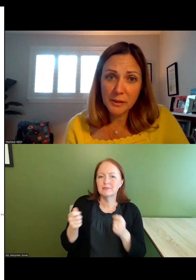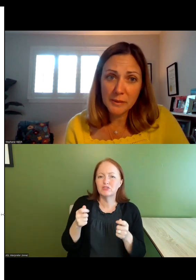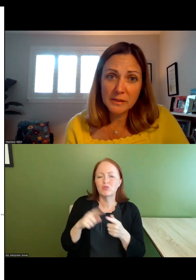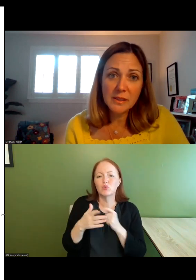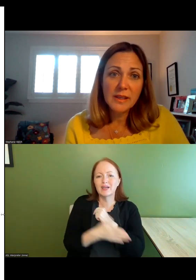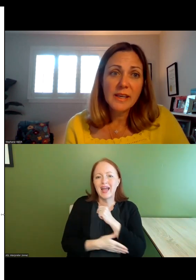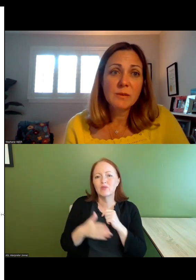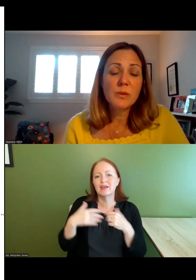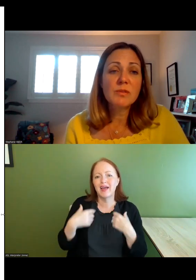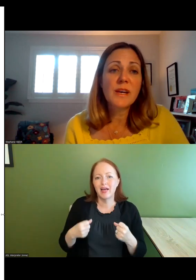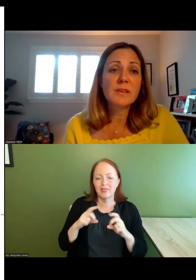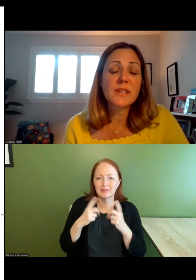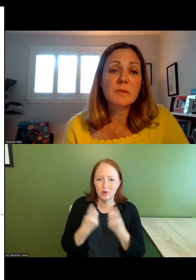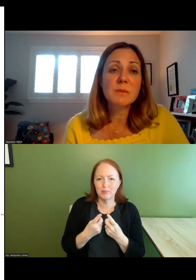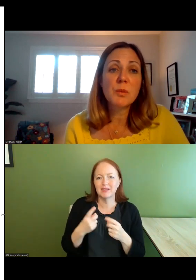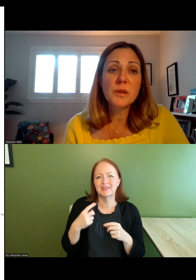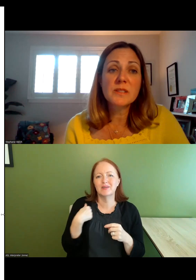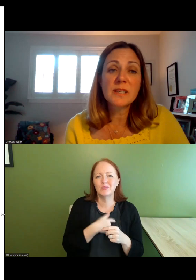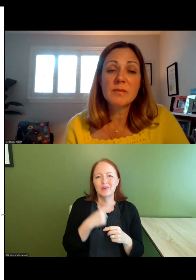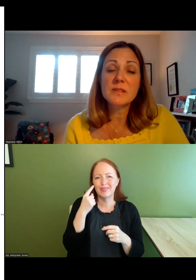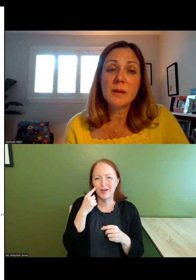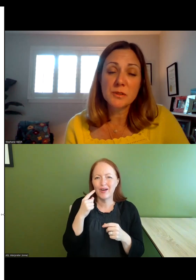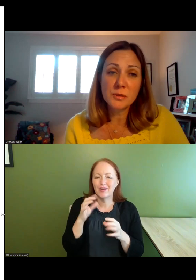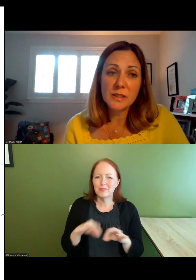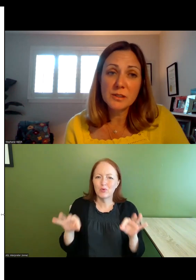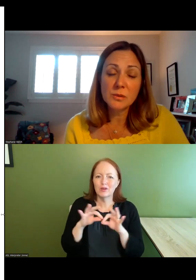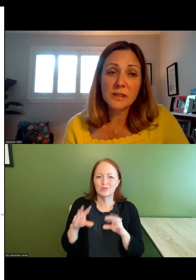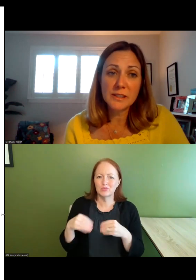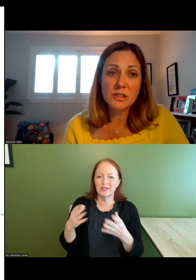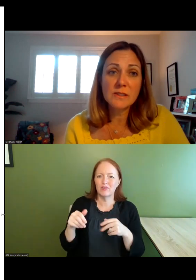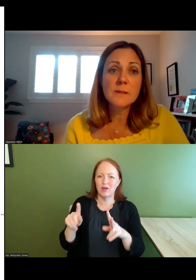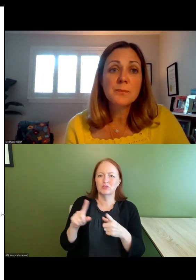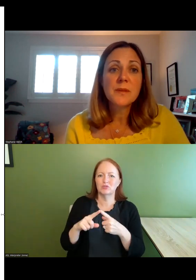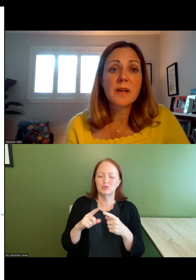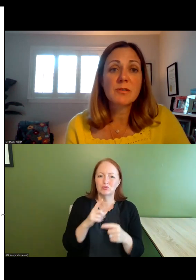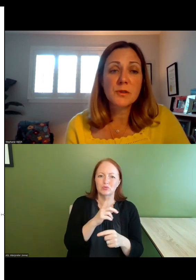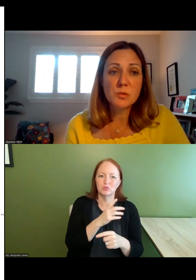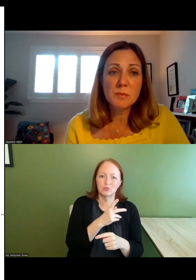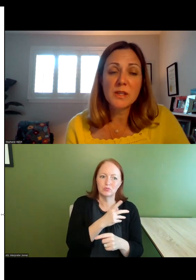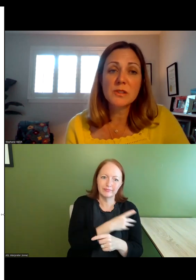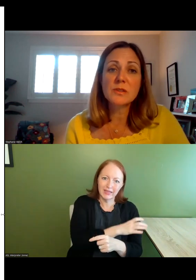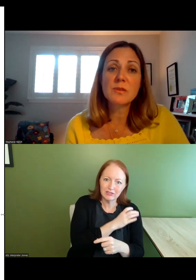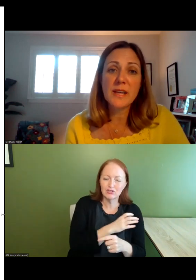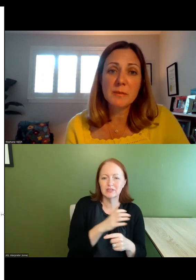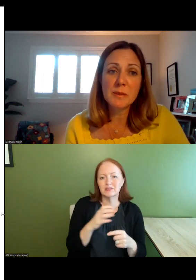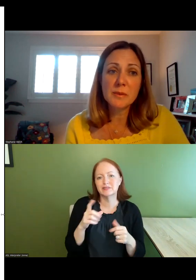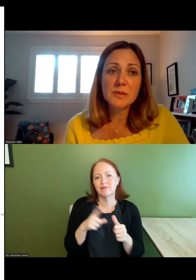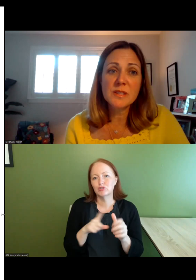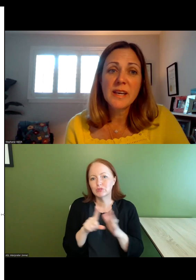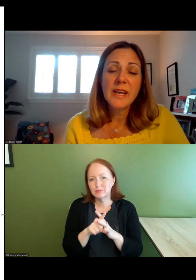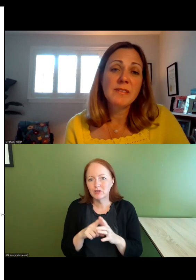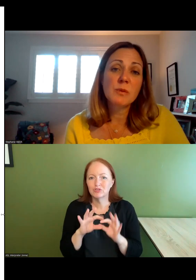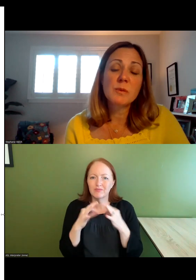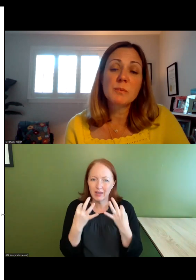Health Department. And we felt that it was important to give this opportunity to clinicians, first responders, family